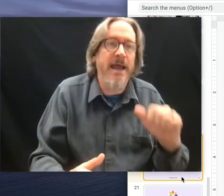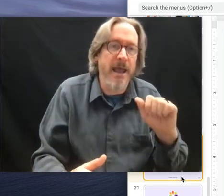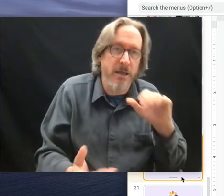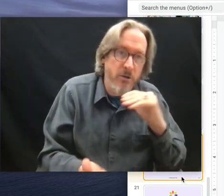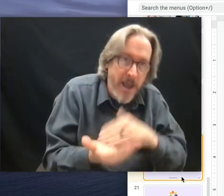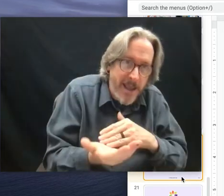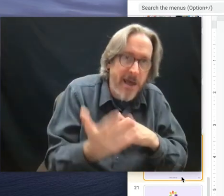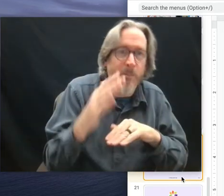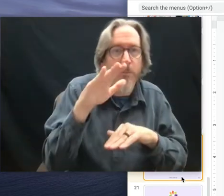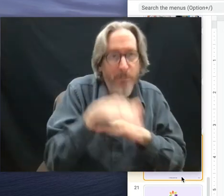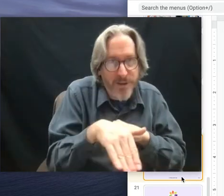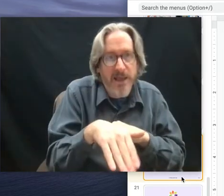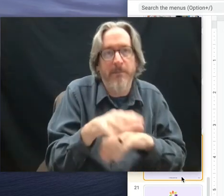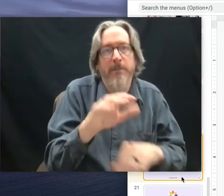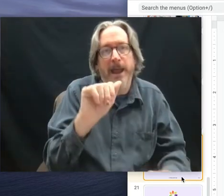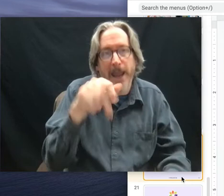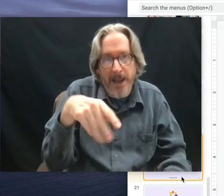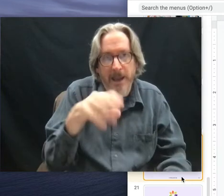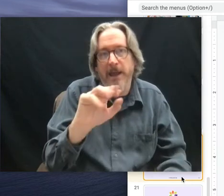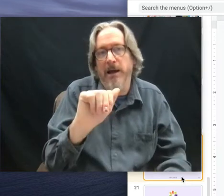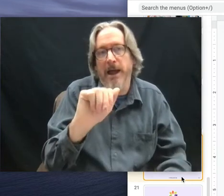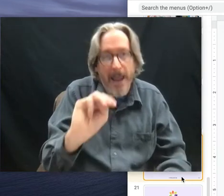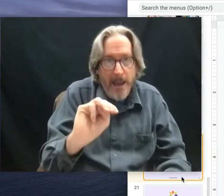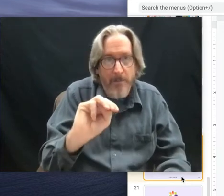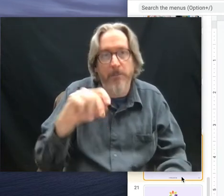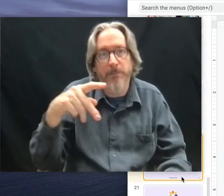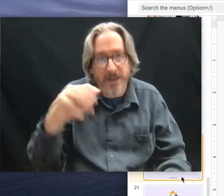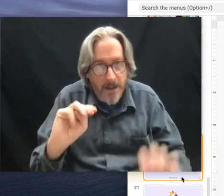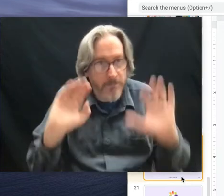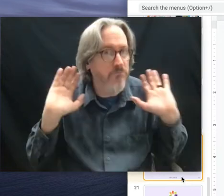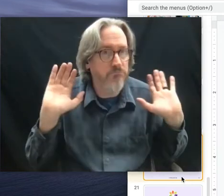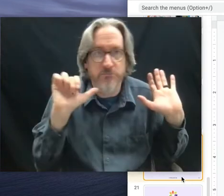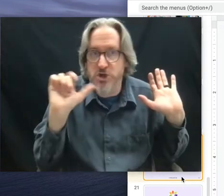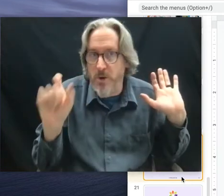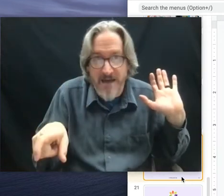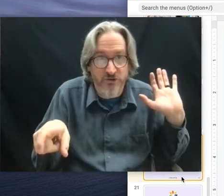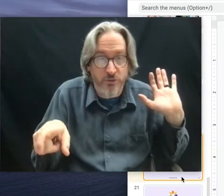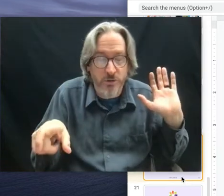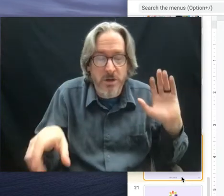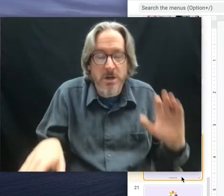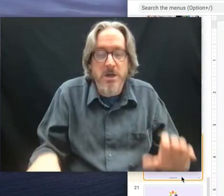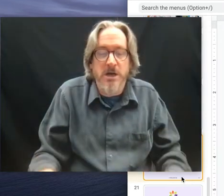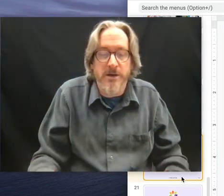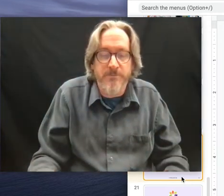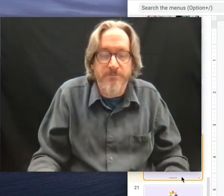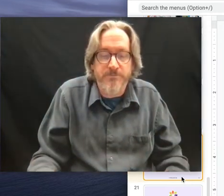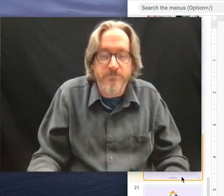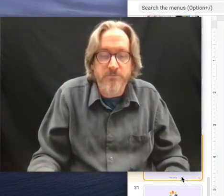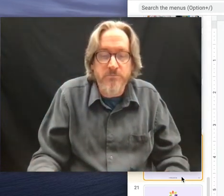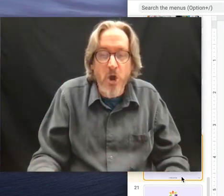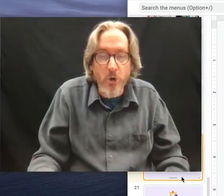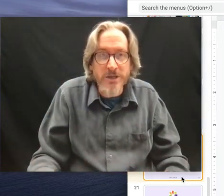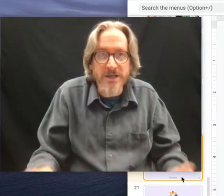to say, AM, PM, AM, PM. Don't have to.